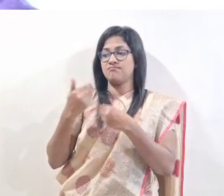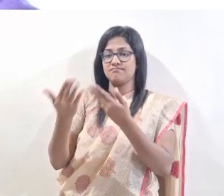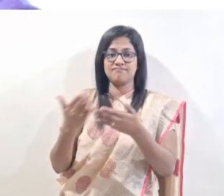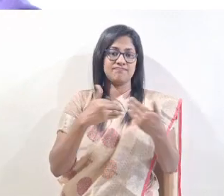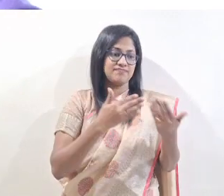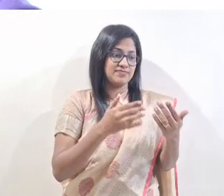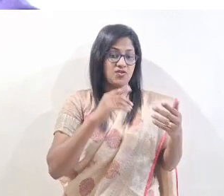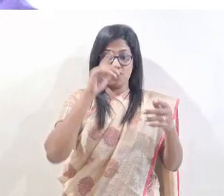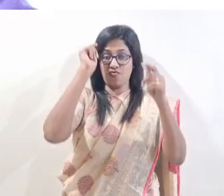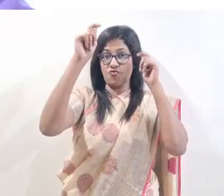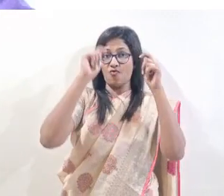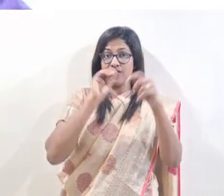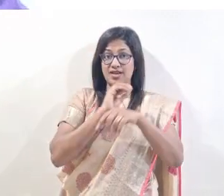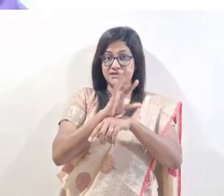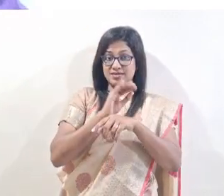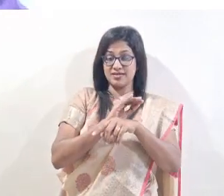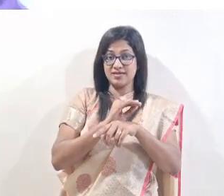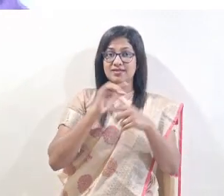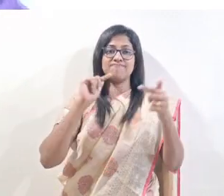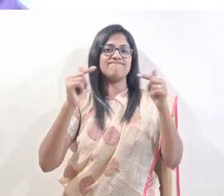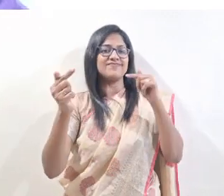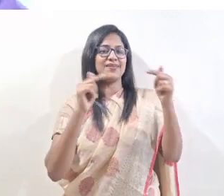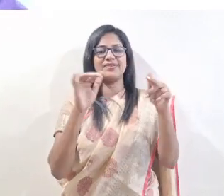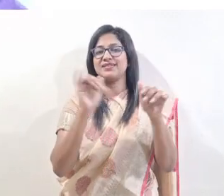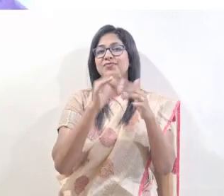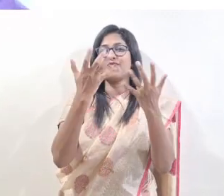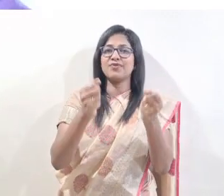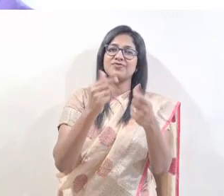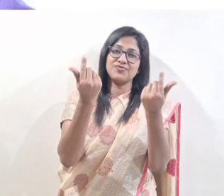whether anybody would like to use it or not.